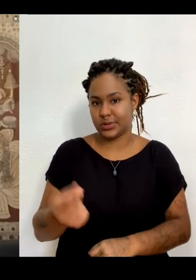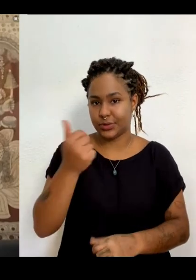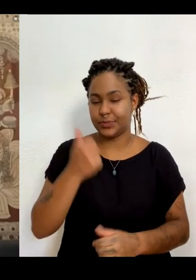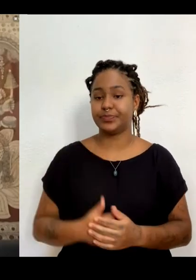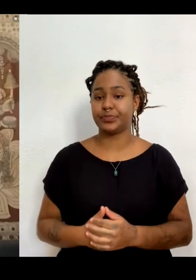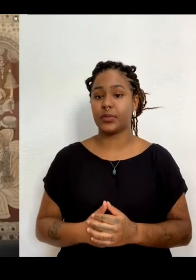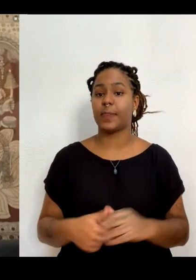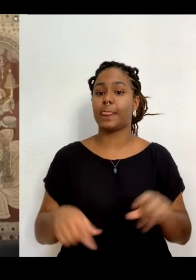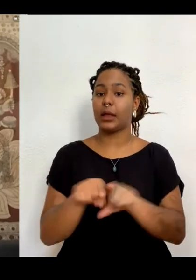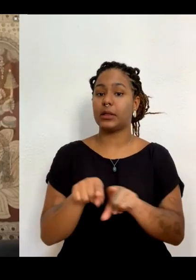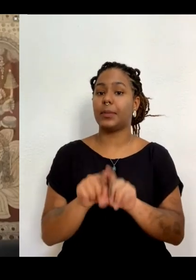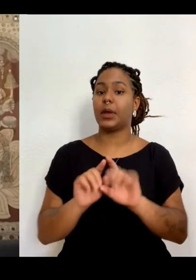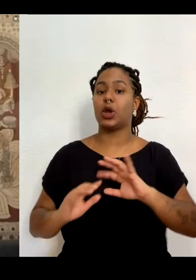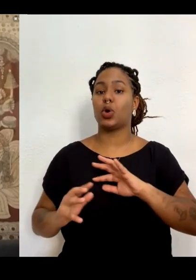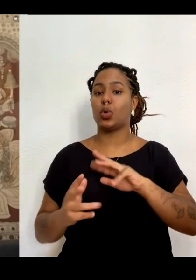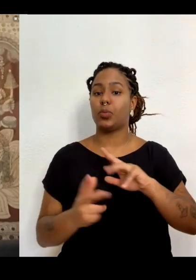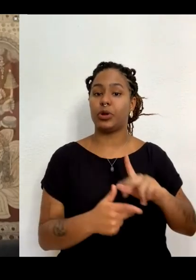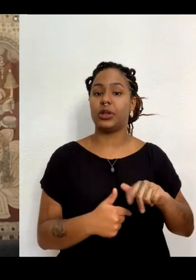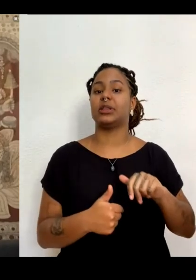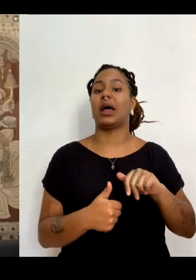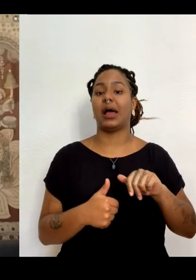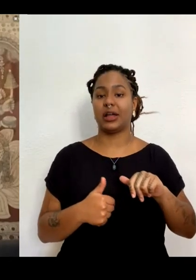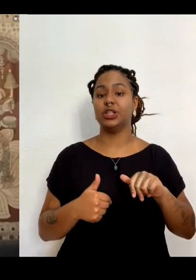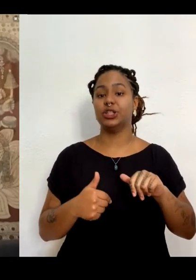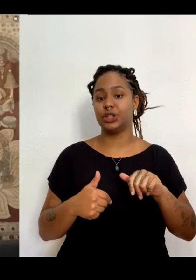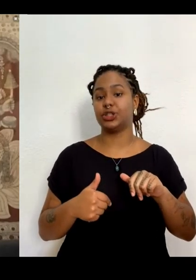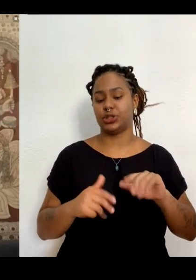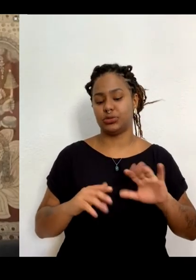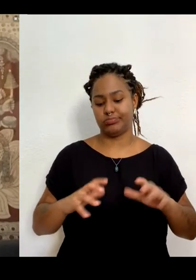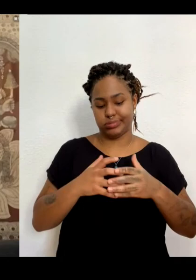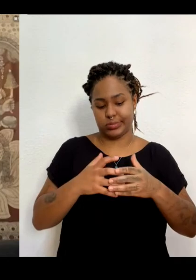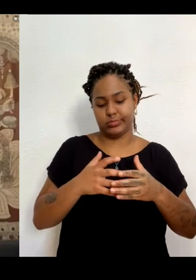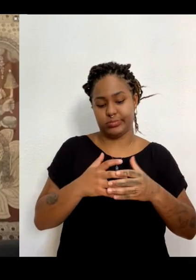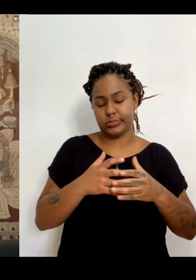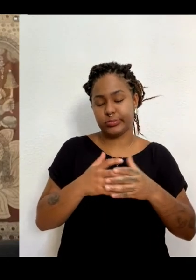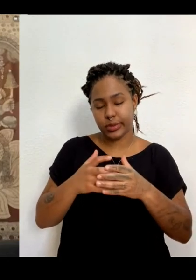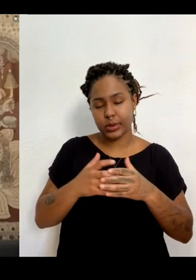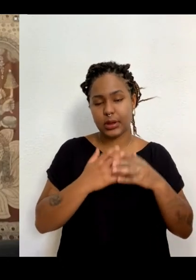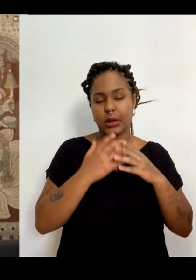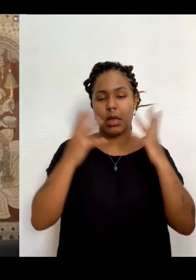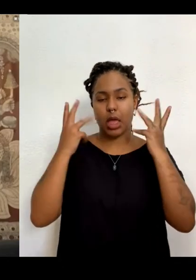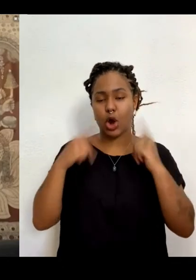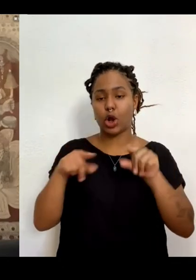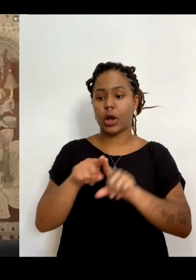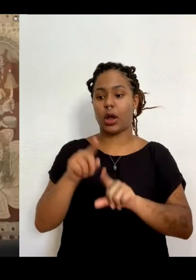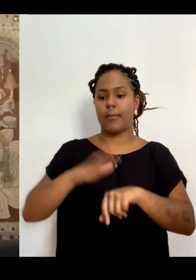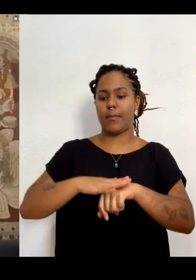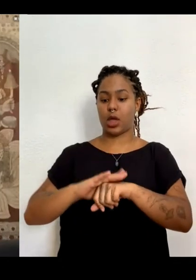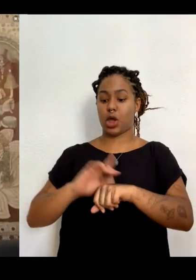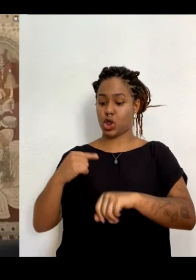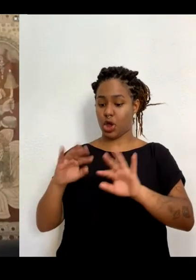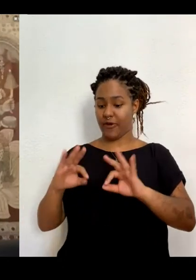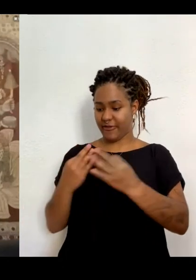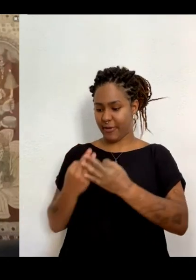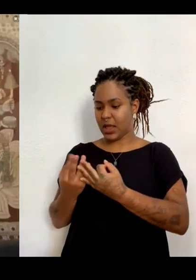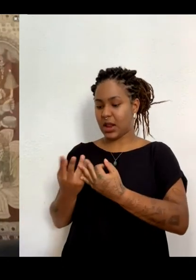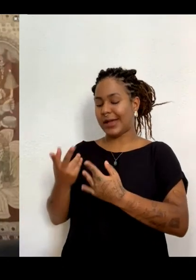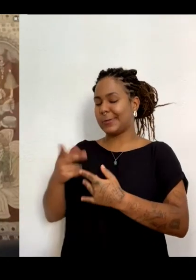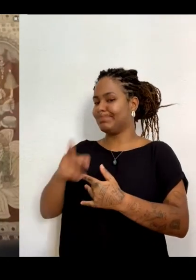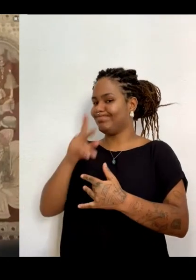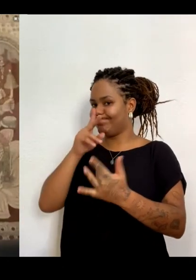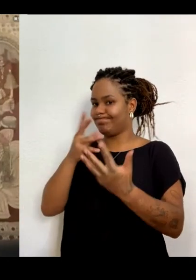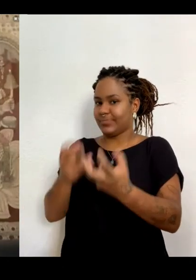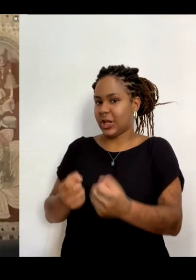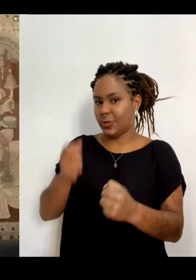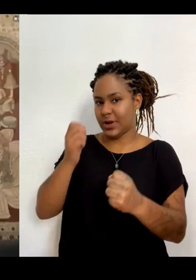of us being Earth family um resist the idea and Imagination that every resource